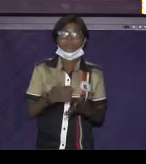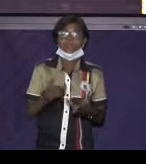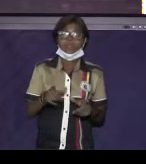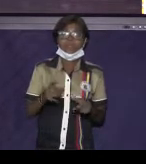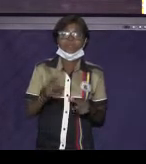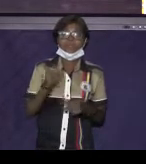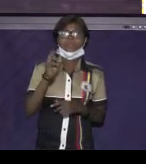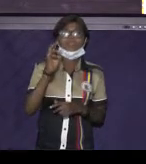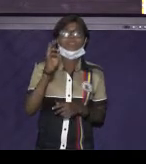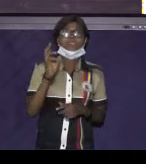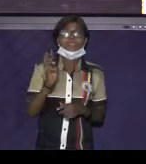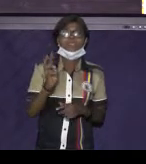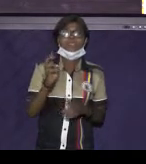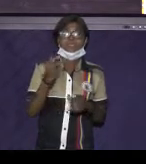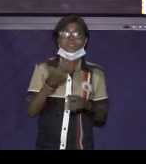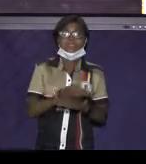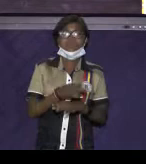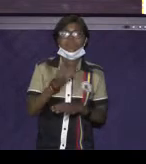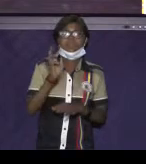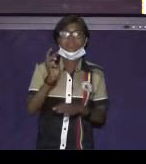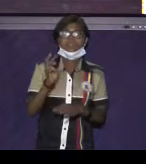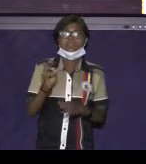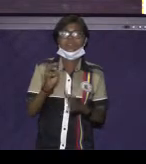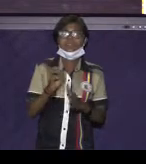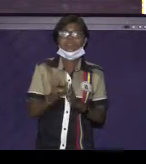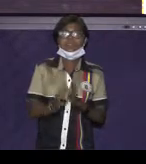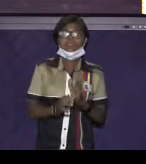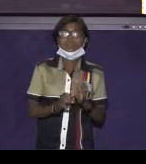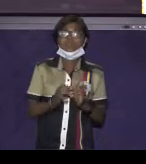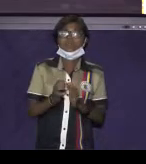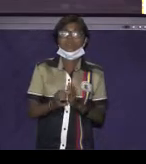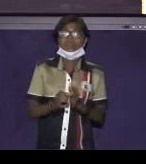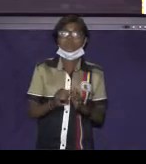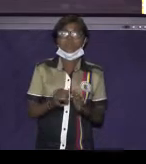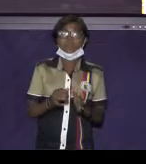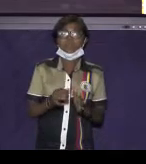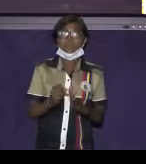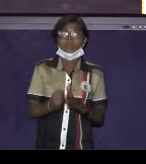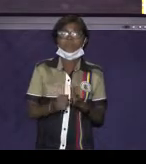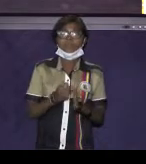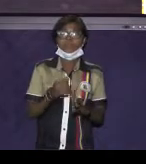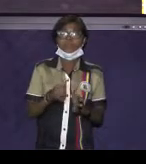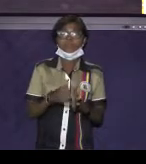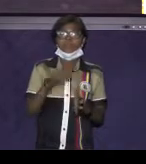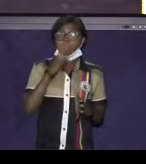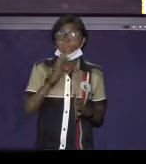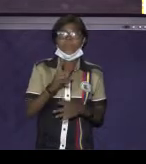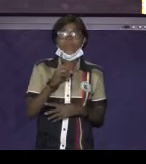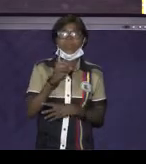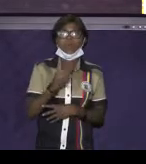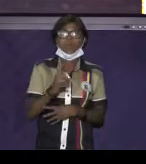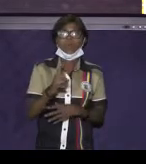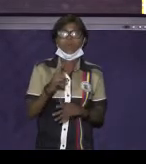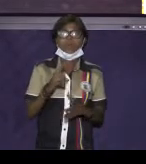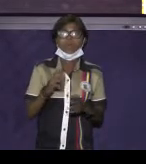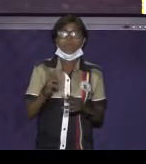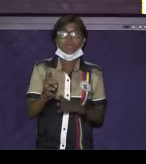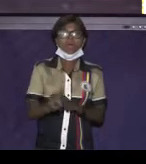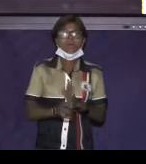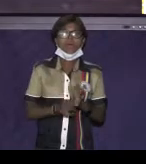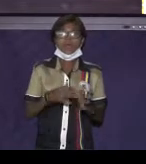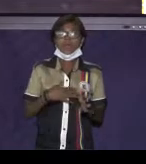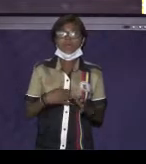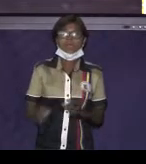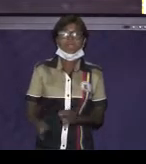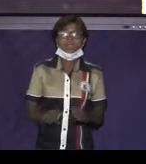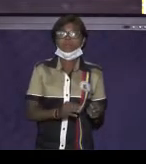seconds. 60 times 60 seconds will still be 1 hour. And that means 60 times 60, 6 times 6 is 36, and I